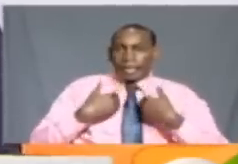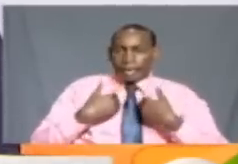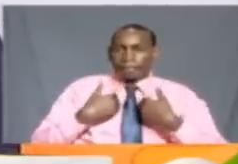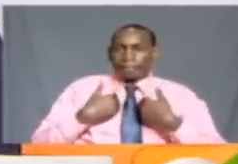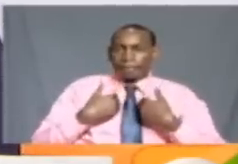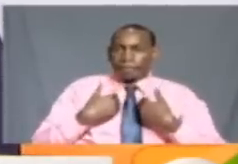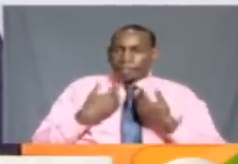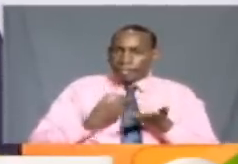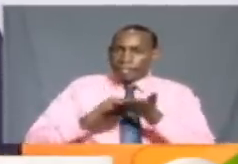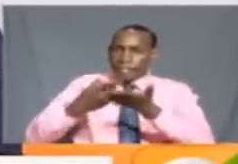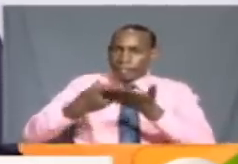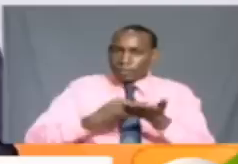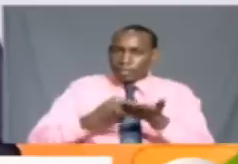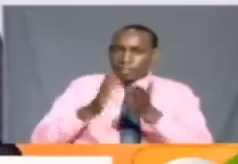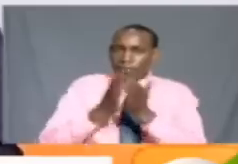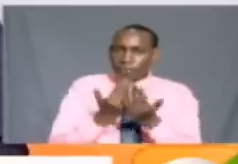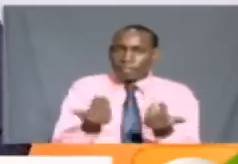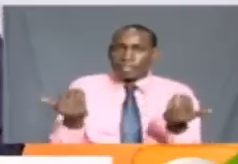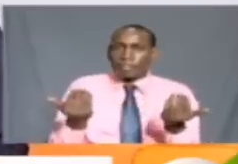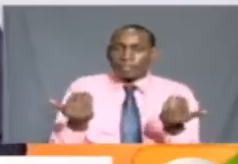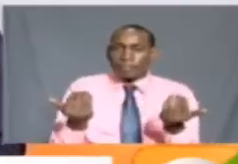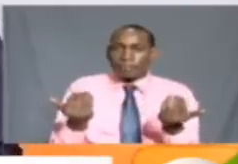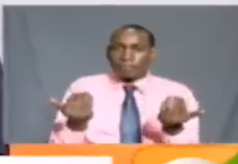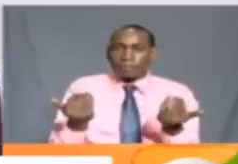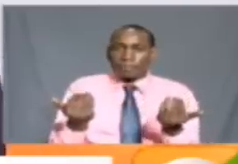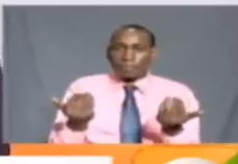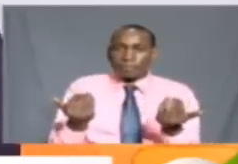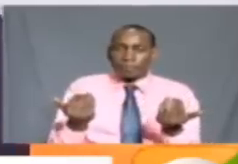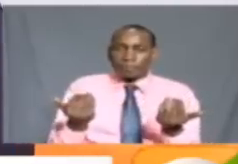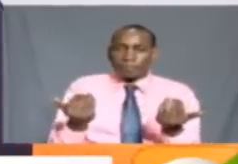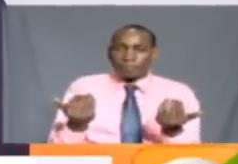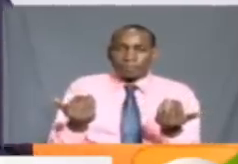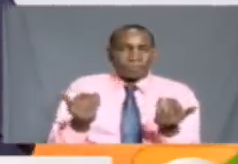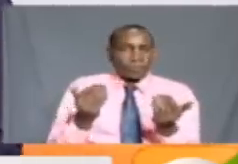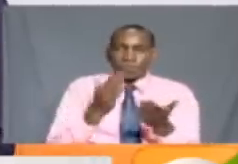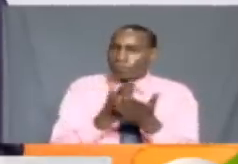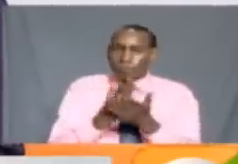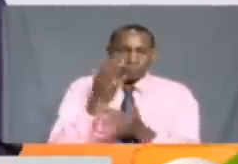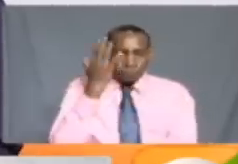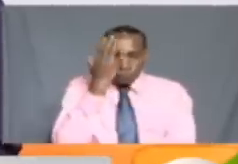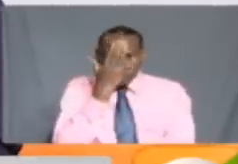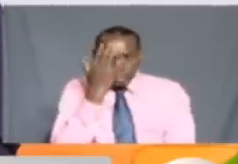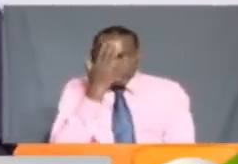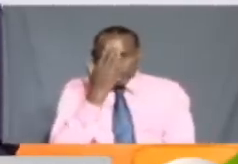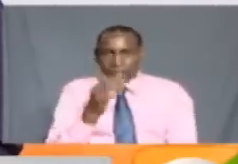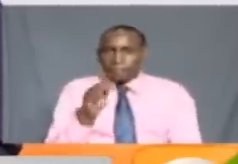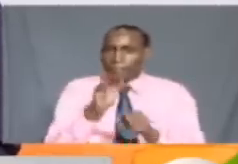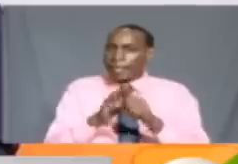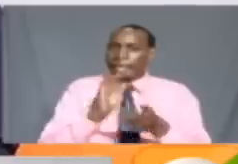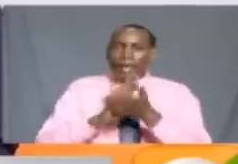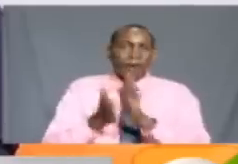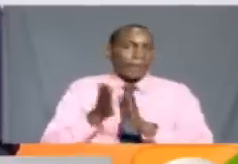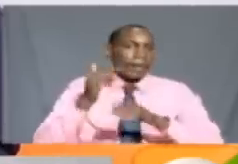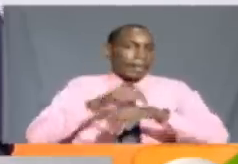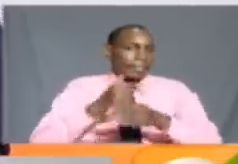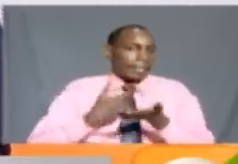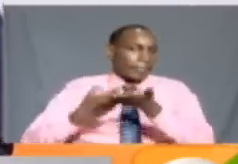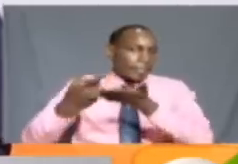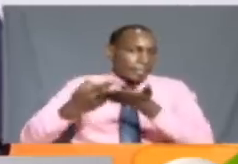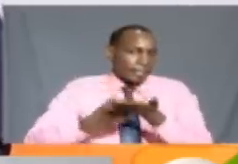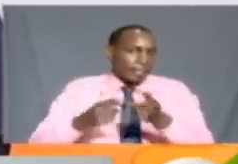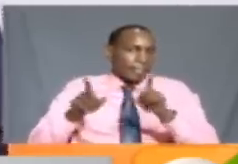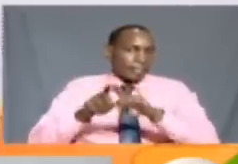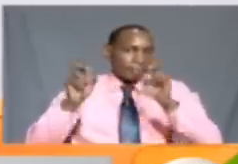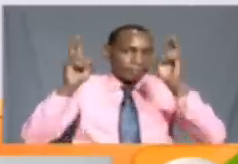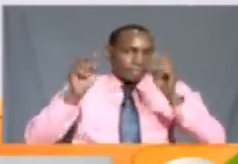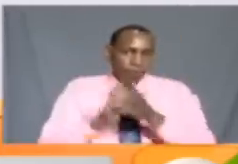birds talk with your children? And they all look, you know, what is that? I don't want to say. Yeah. And a lot of them have not had the time to actually discuss it. And you